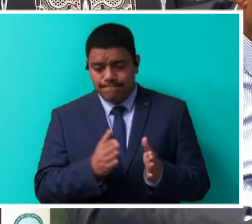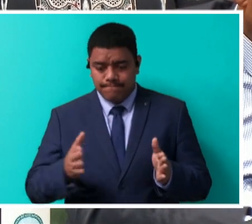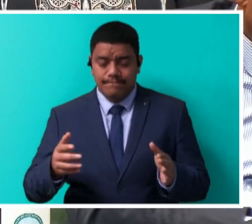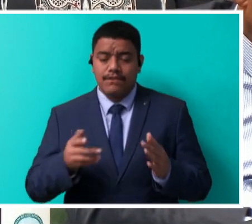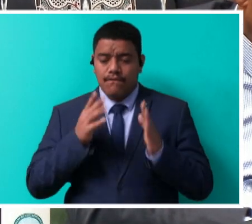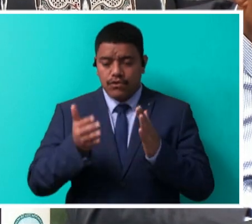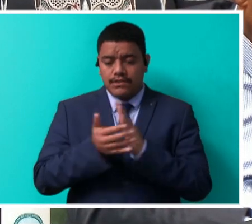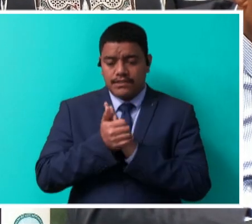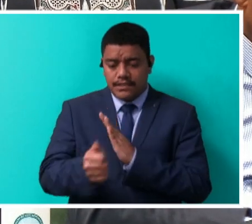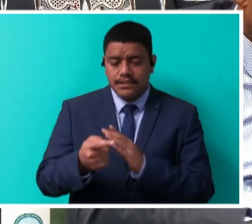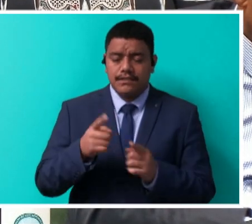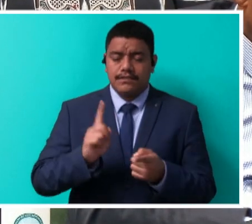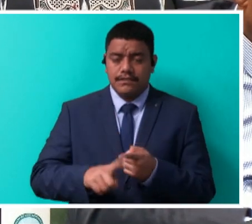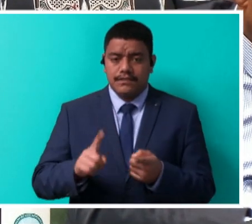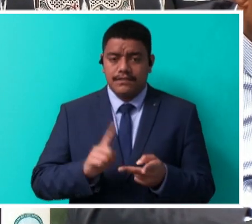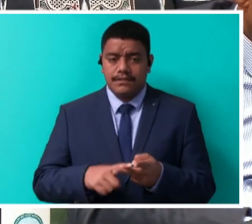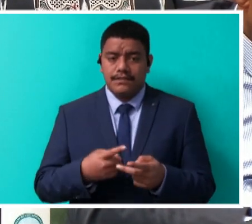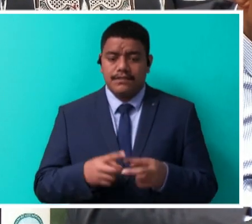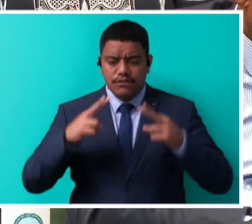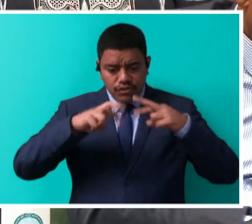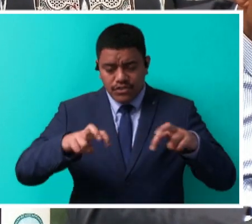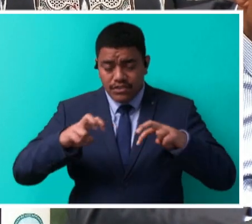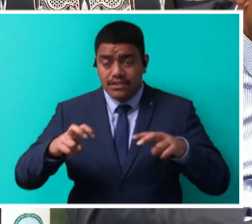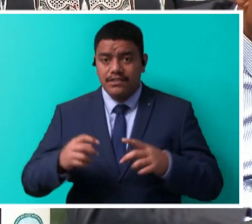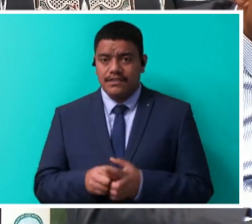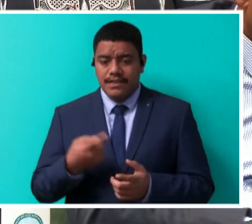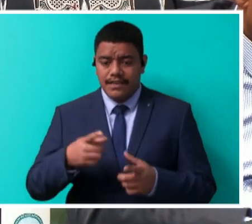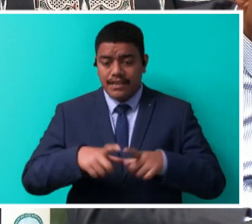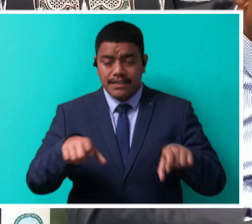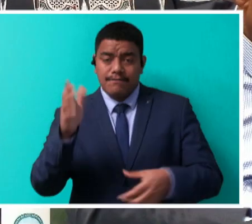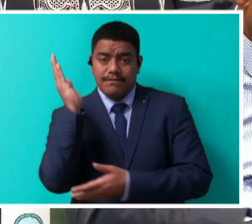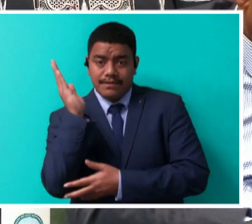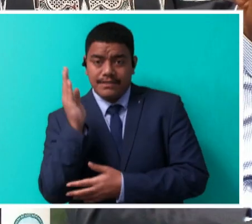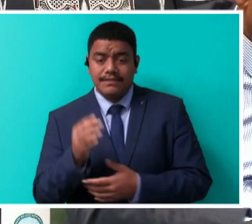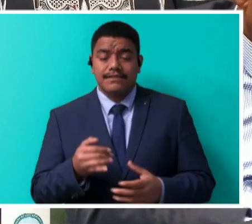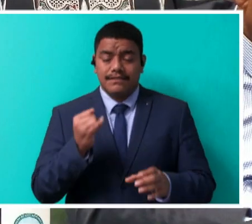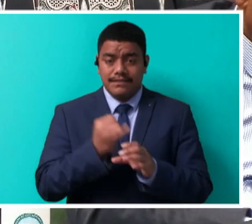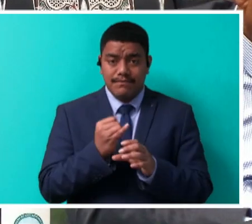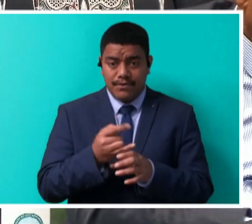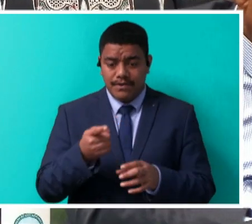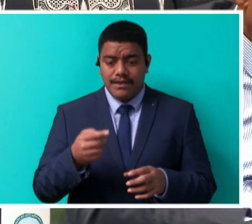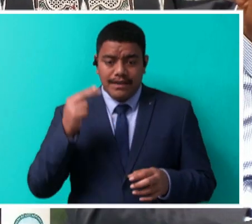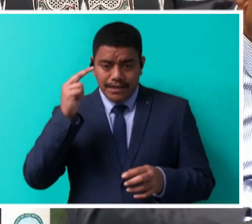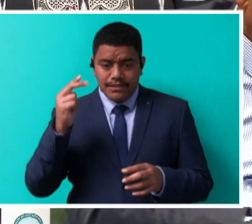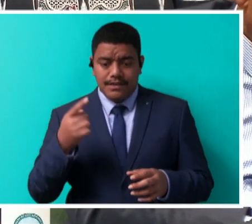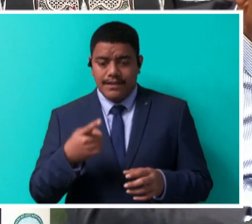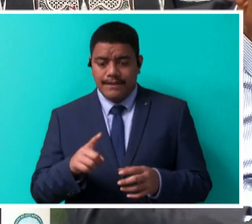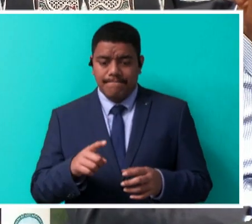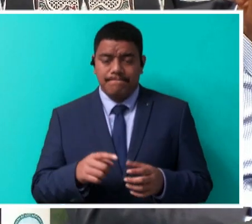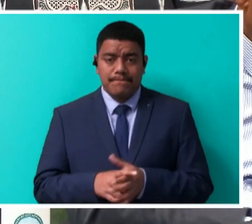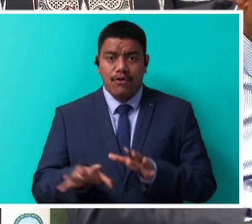skills enhancement in legal research, case presentation, cybercrime, financial crimes,